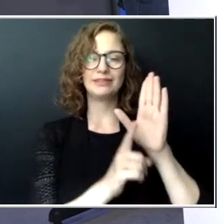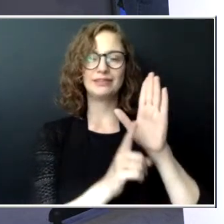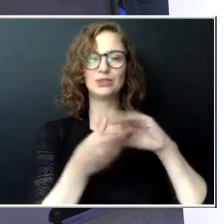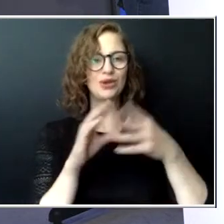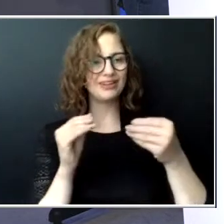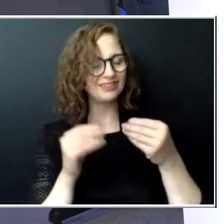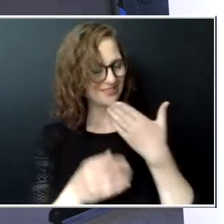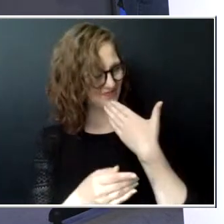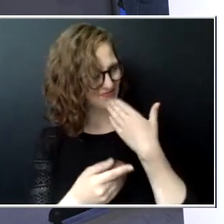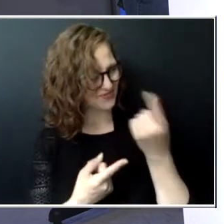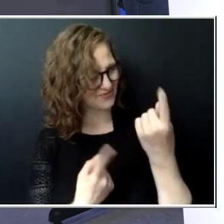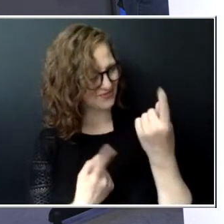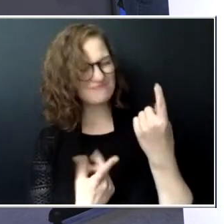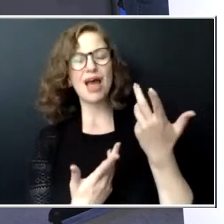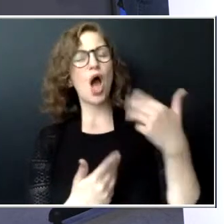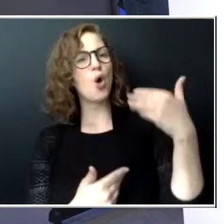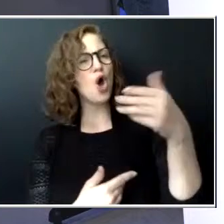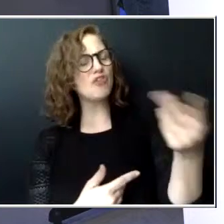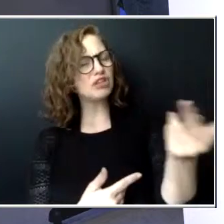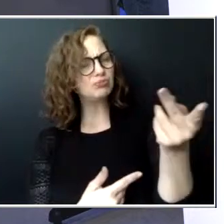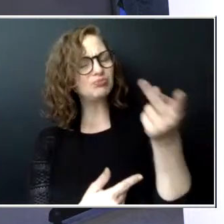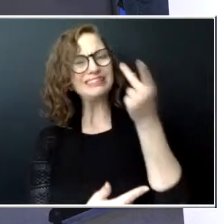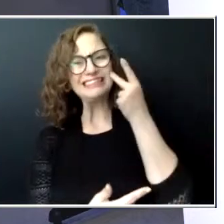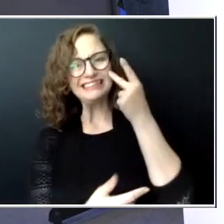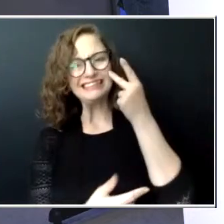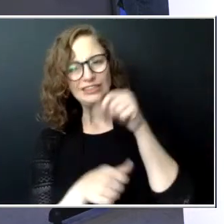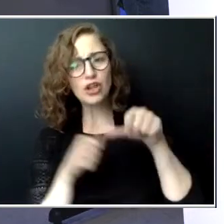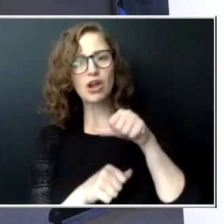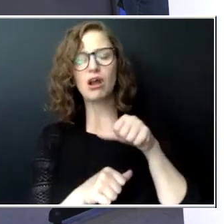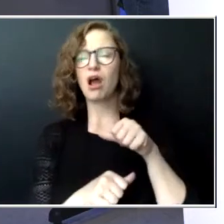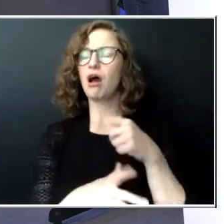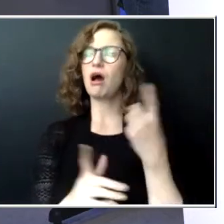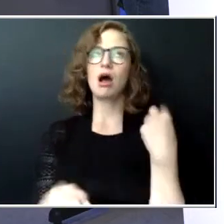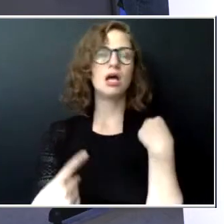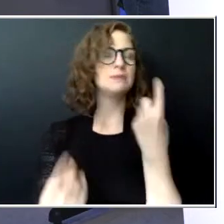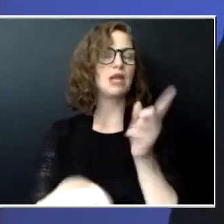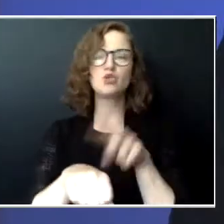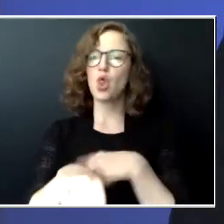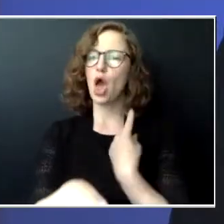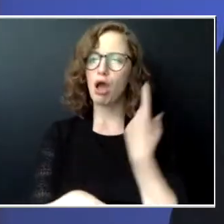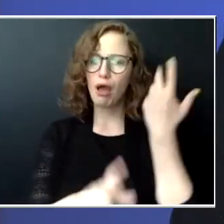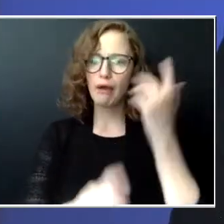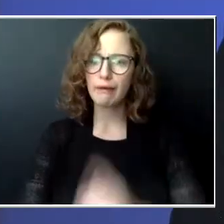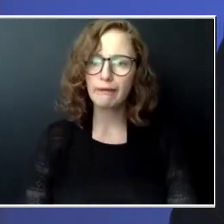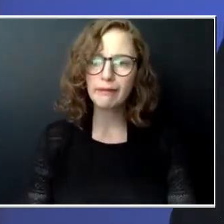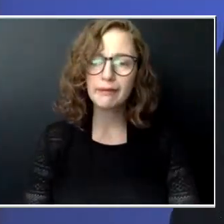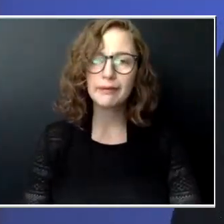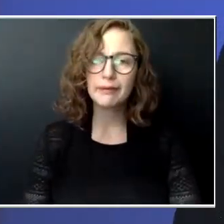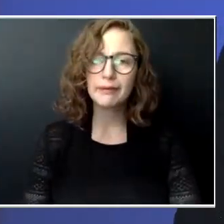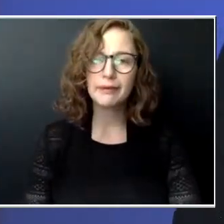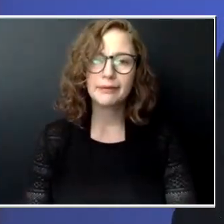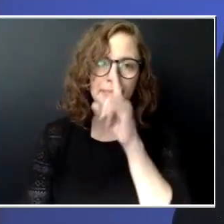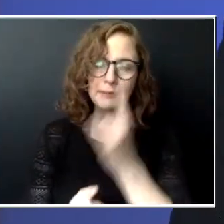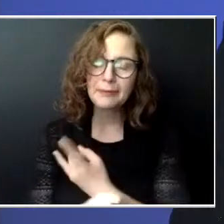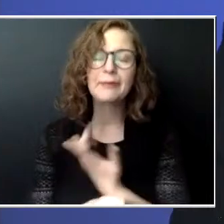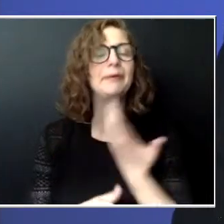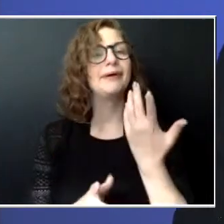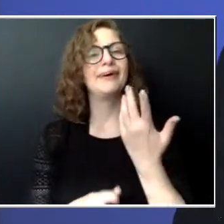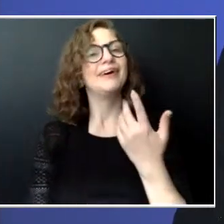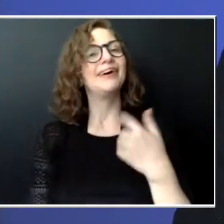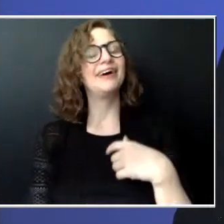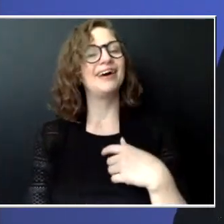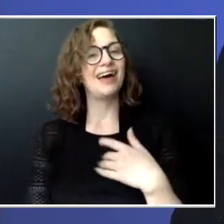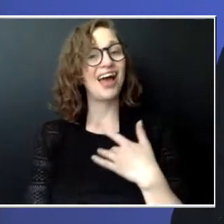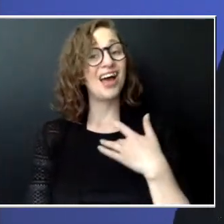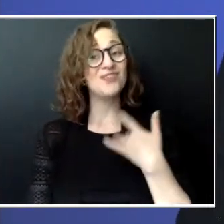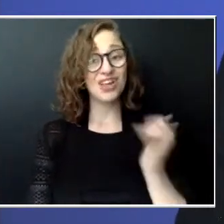guys got together? It's been too long. Too long? Ironically, yeah. I mean, I felt like these people were my family. I